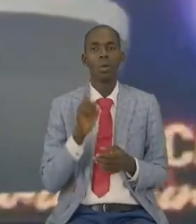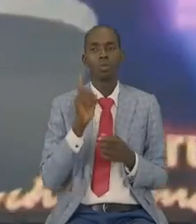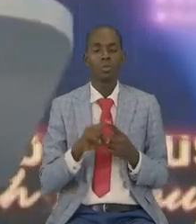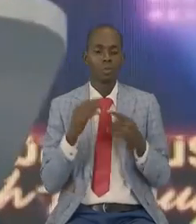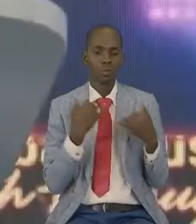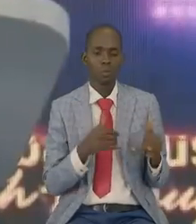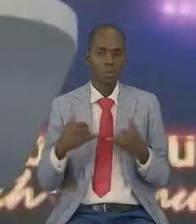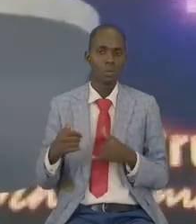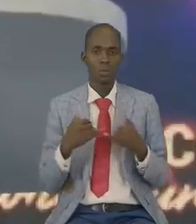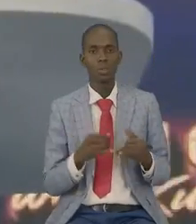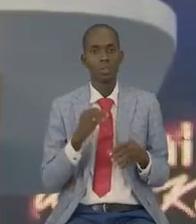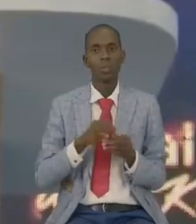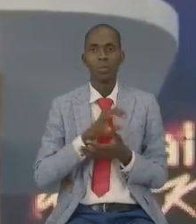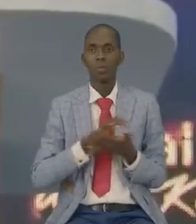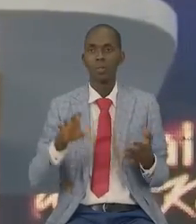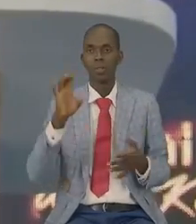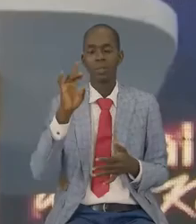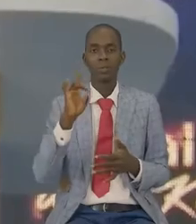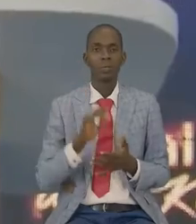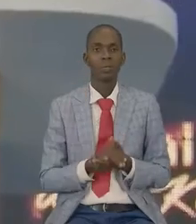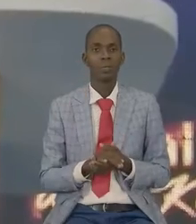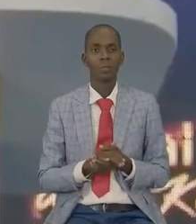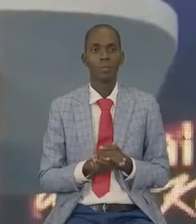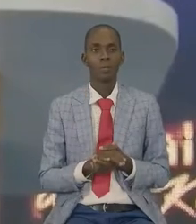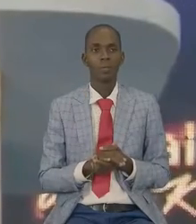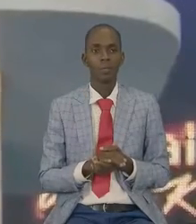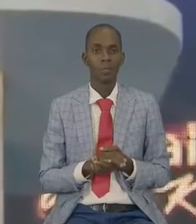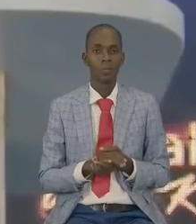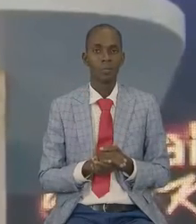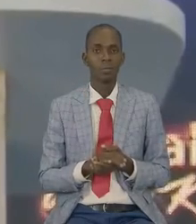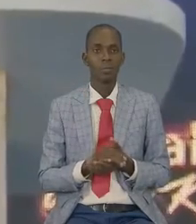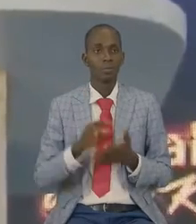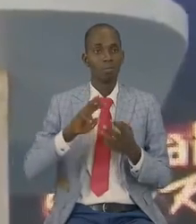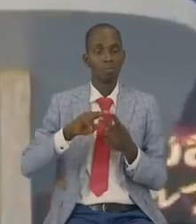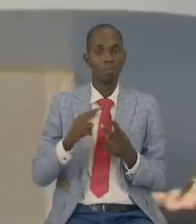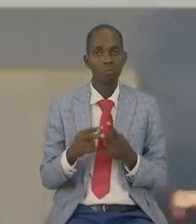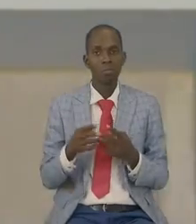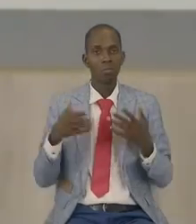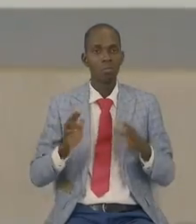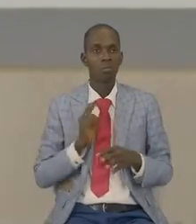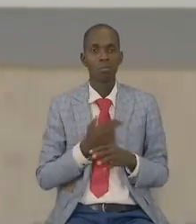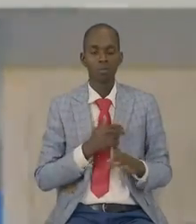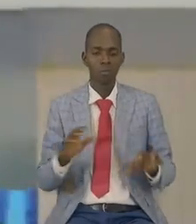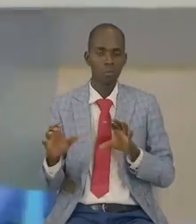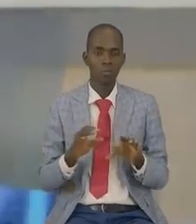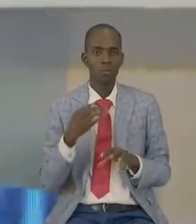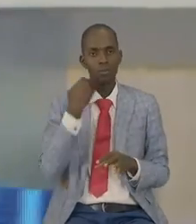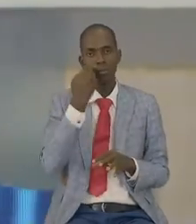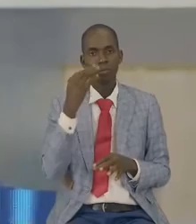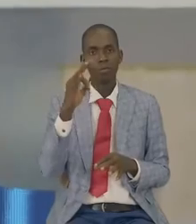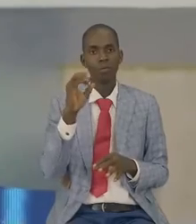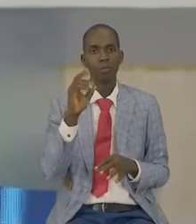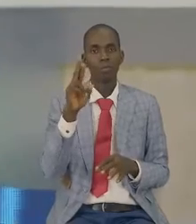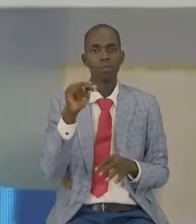to play. Then in verse 8, it says in verse 8, neither let us commit fornication,